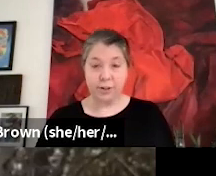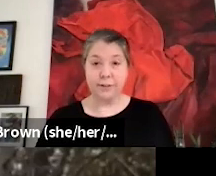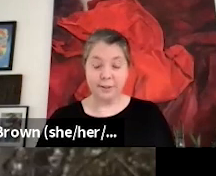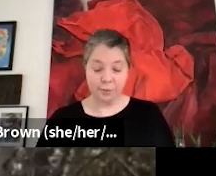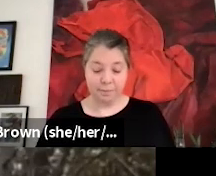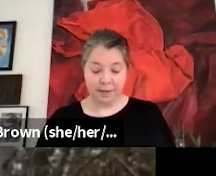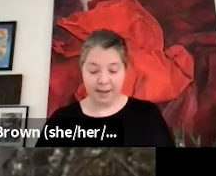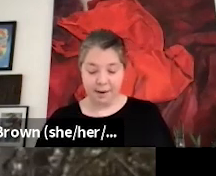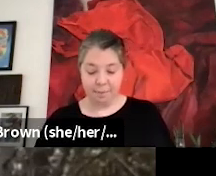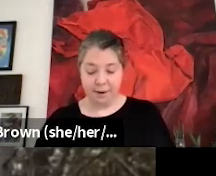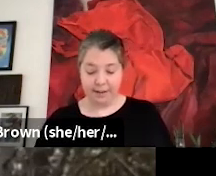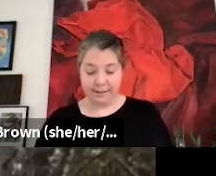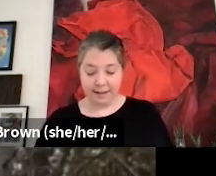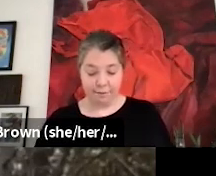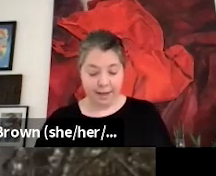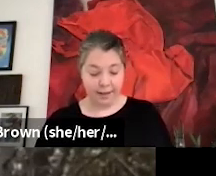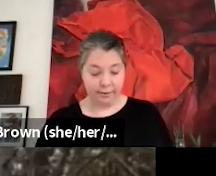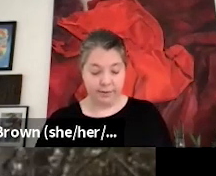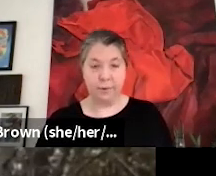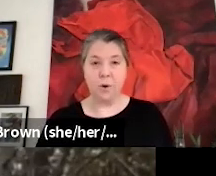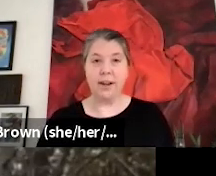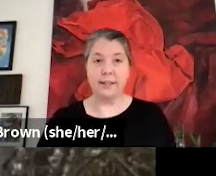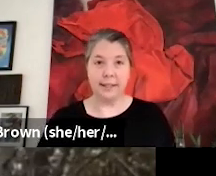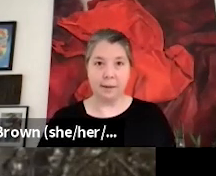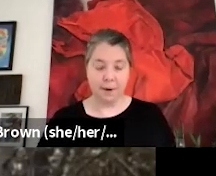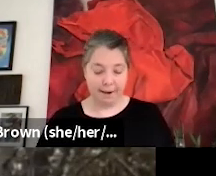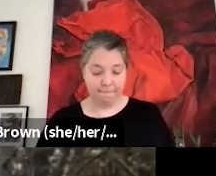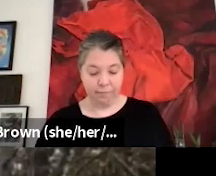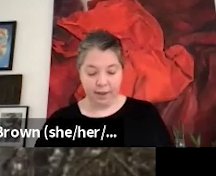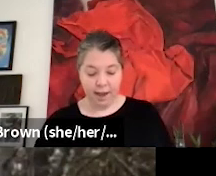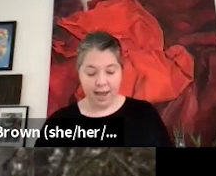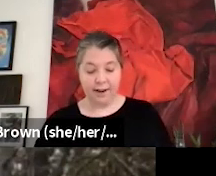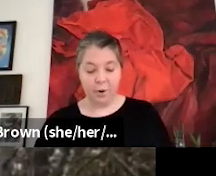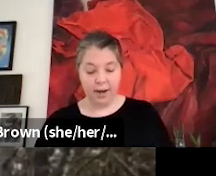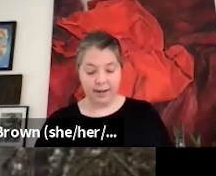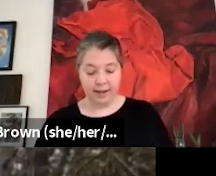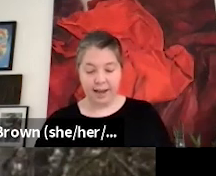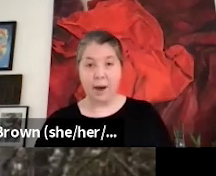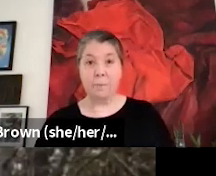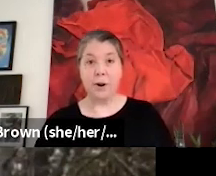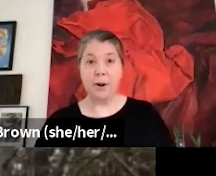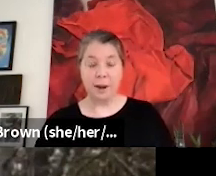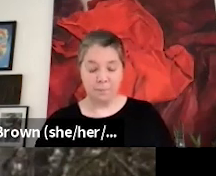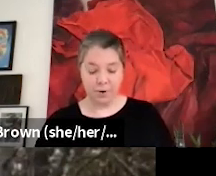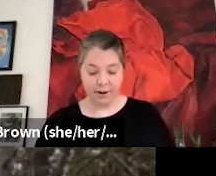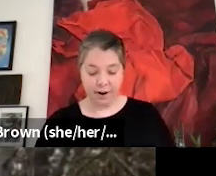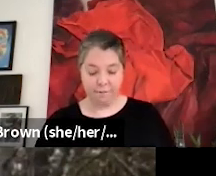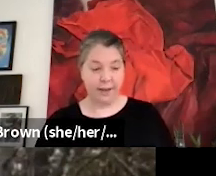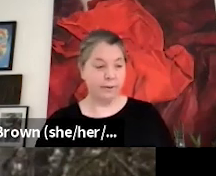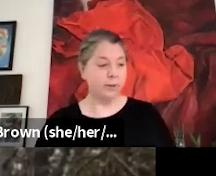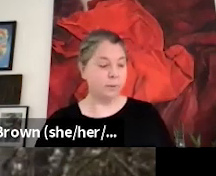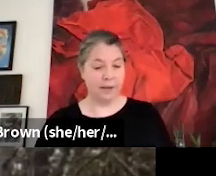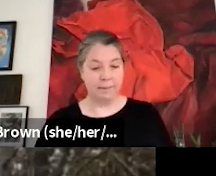what our services would be, and we picked a set of values that we wanted to lead by. I had no idea how important